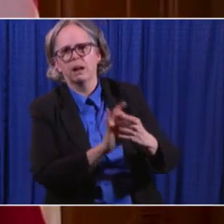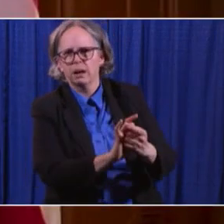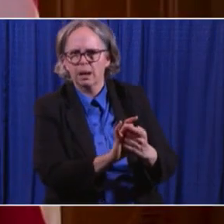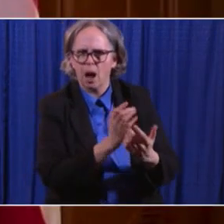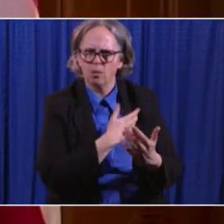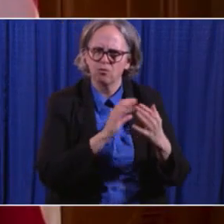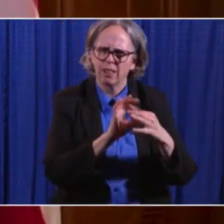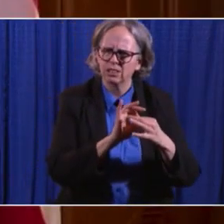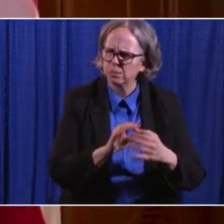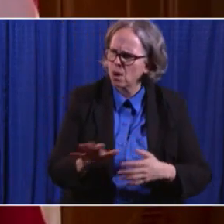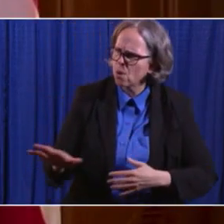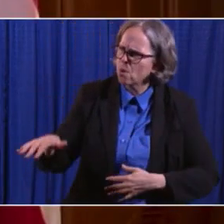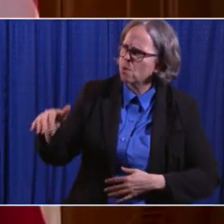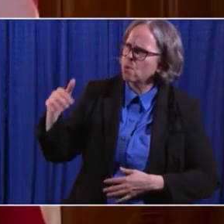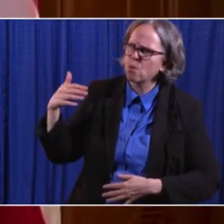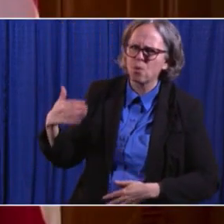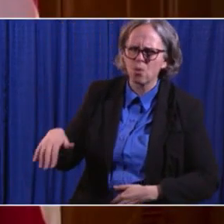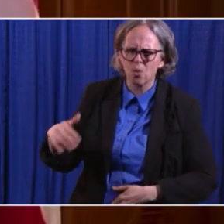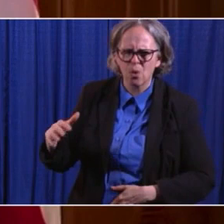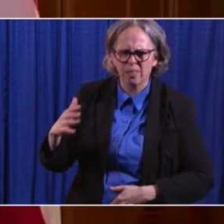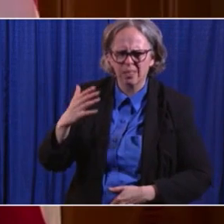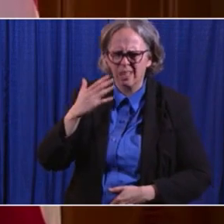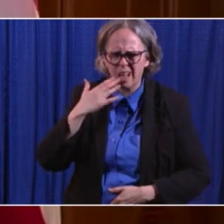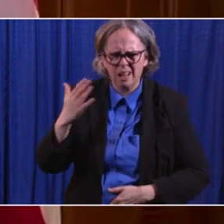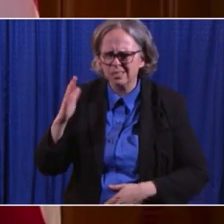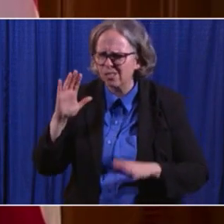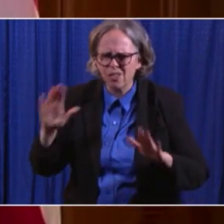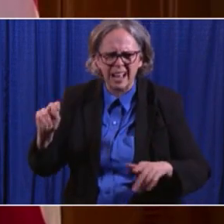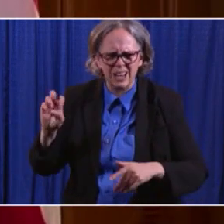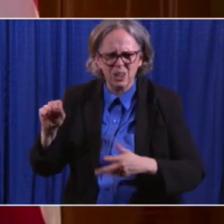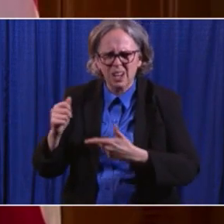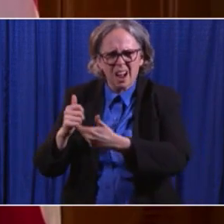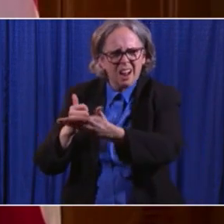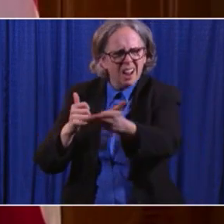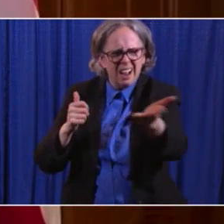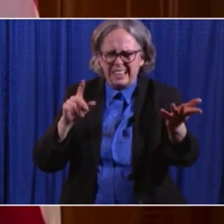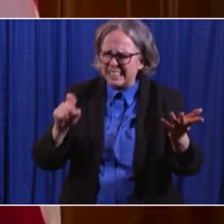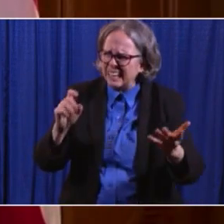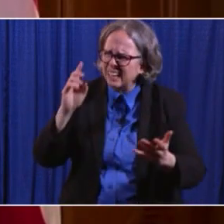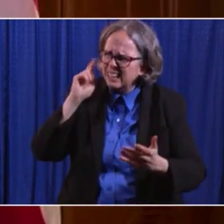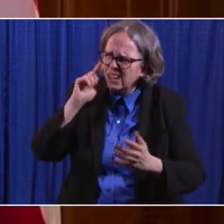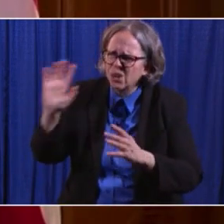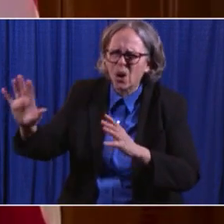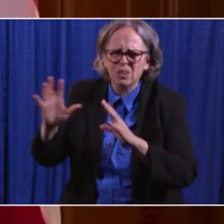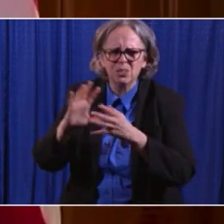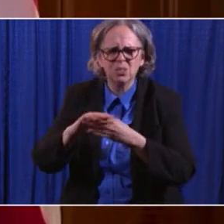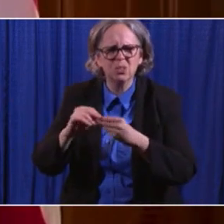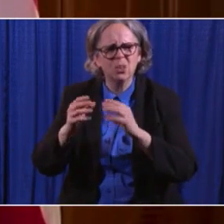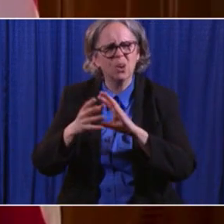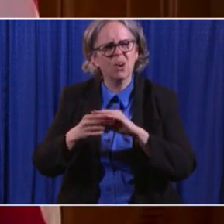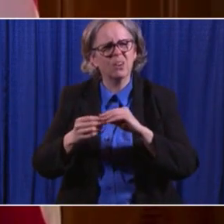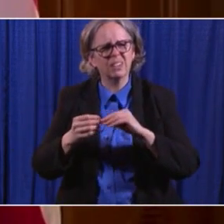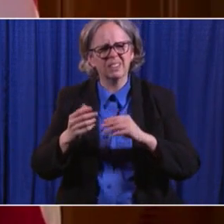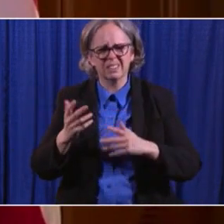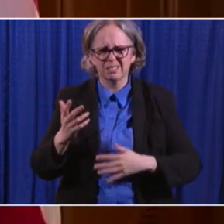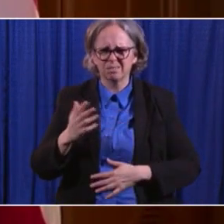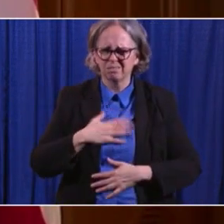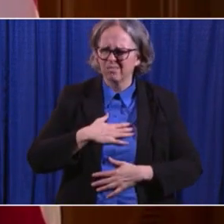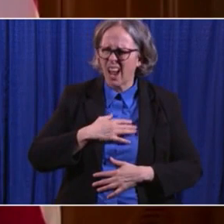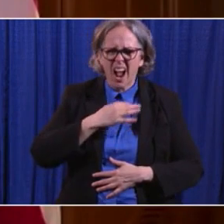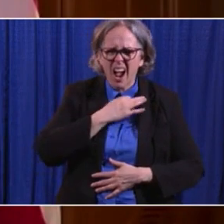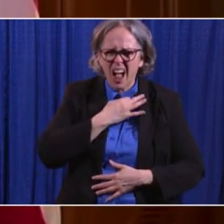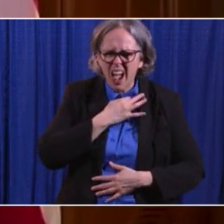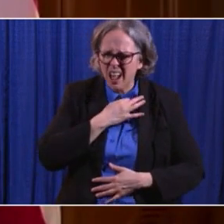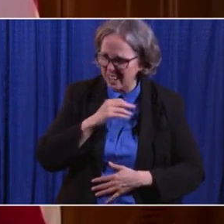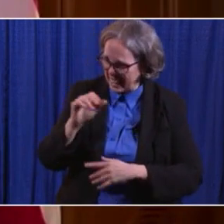news. I think anyone listening to your story, the first thing they were asking themselves is, how's he doing? And so that's a